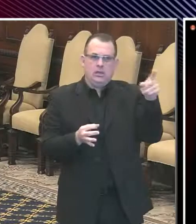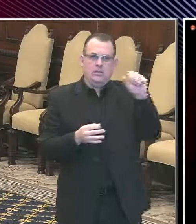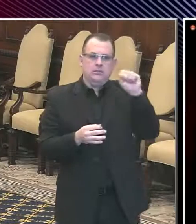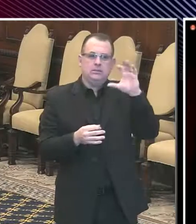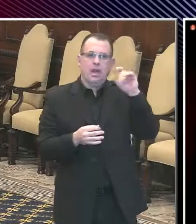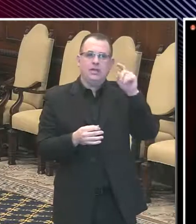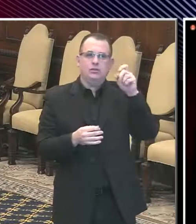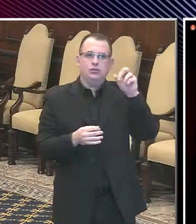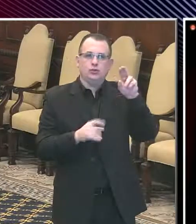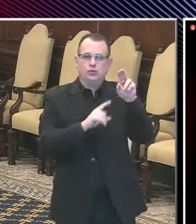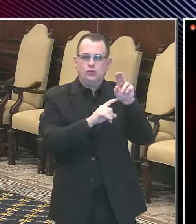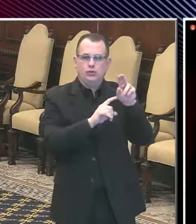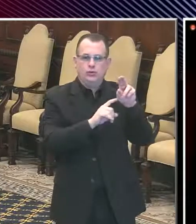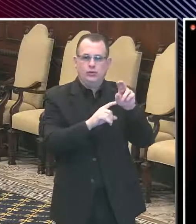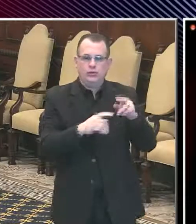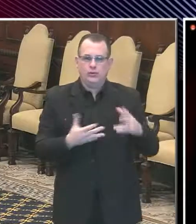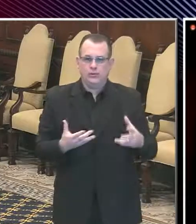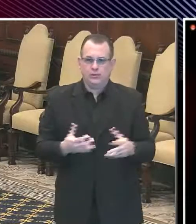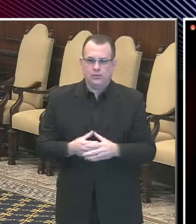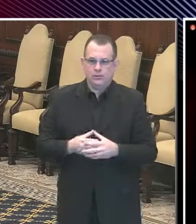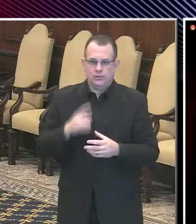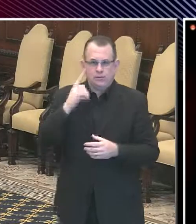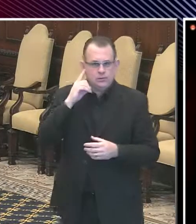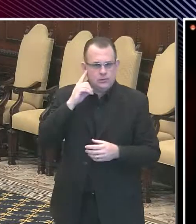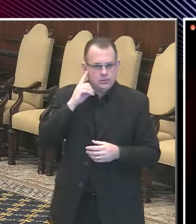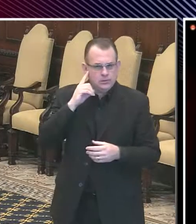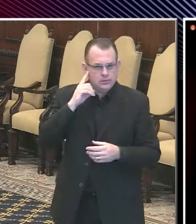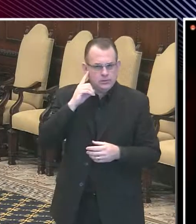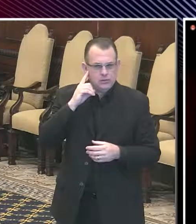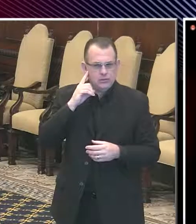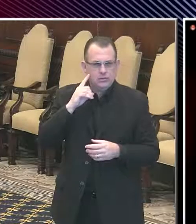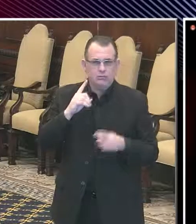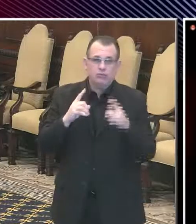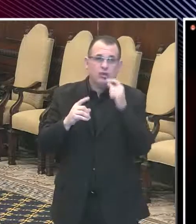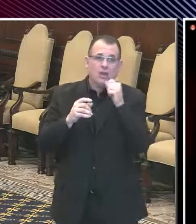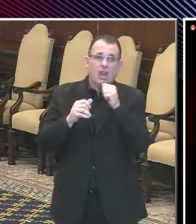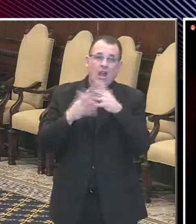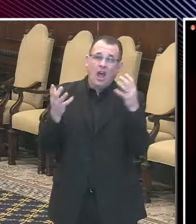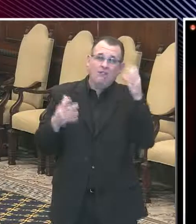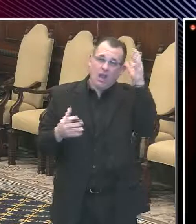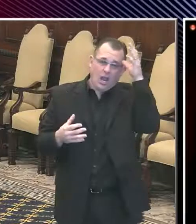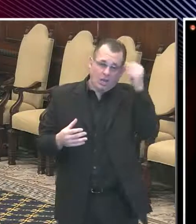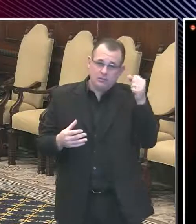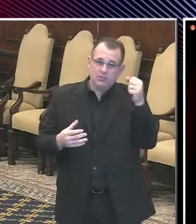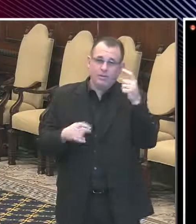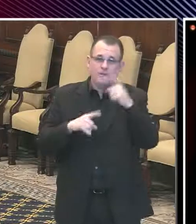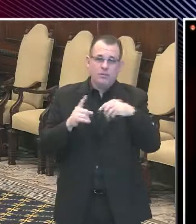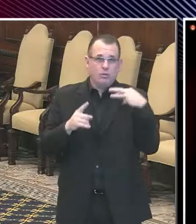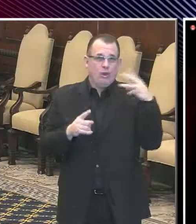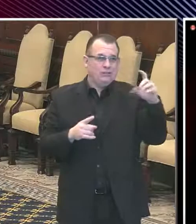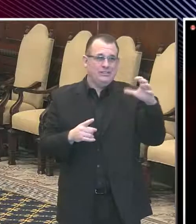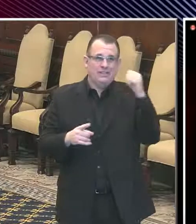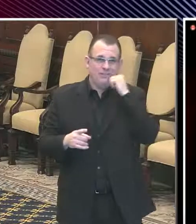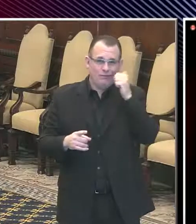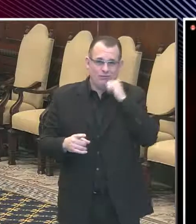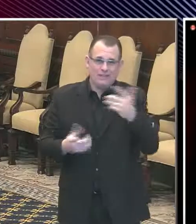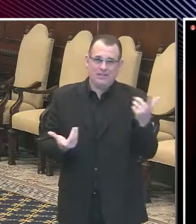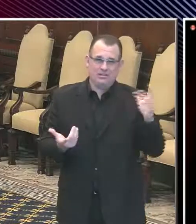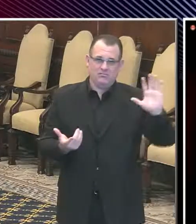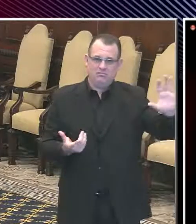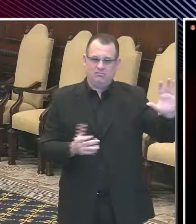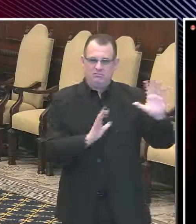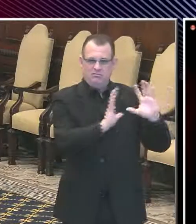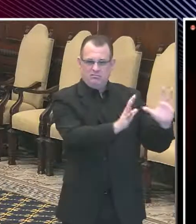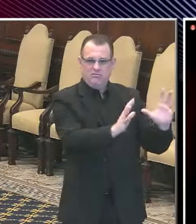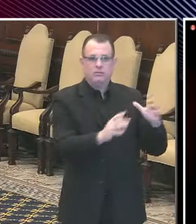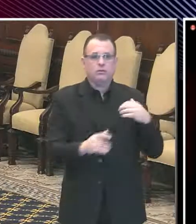things come out of Washington every day. So I think the best thing we can do is just kind of move in our own direction, do our best to keep our people